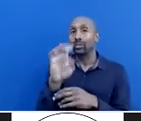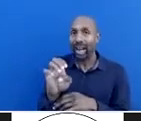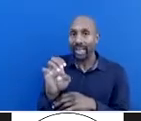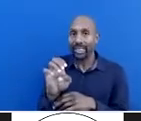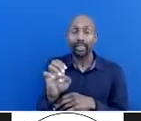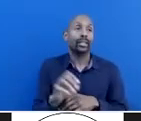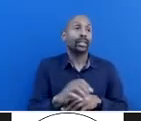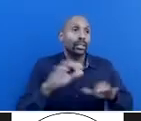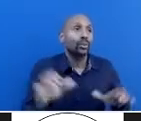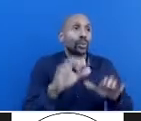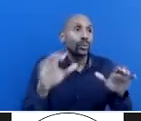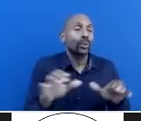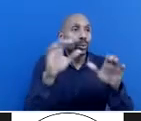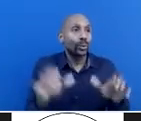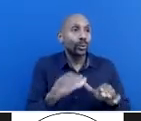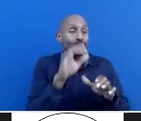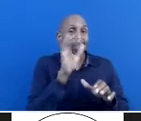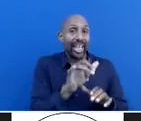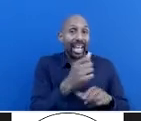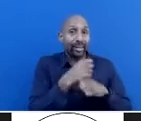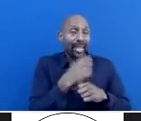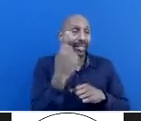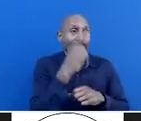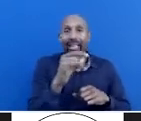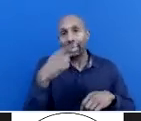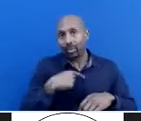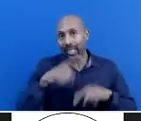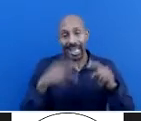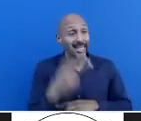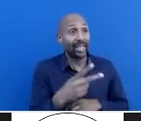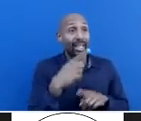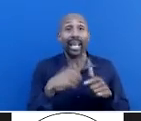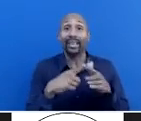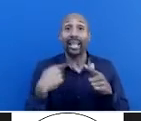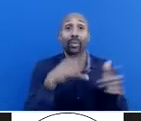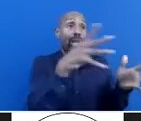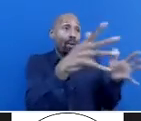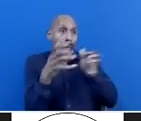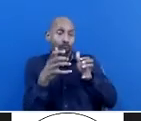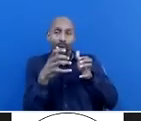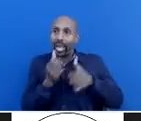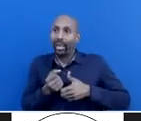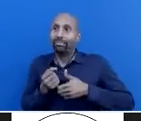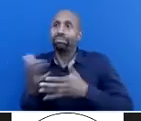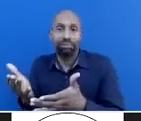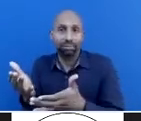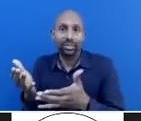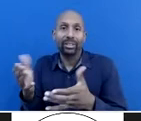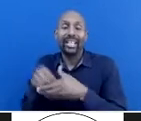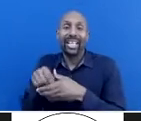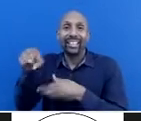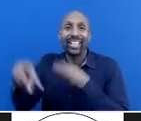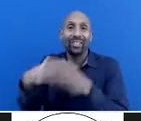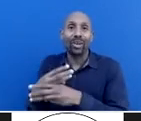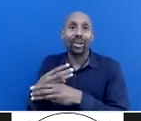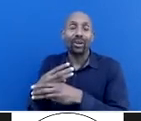unseen power into the world so that you can change it. The faith of the African is not one that is